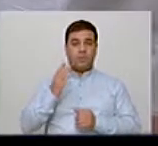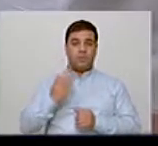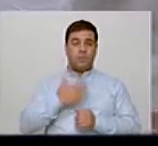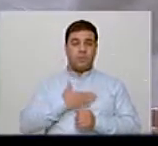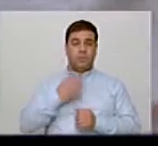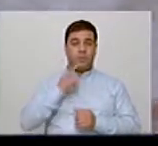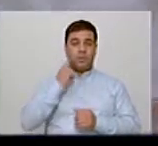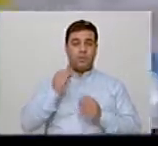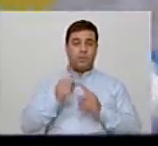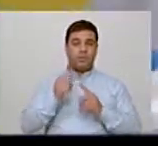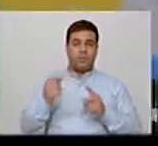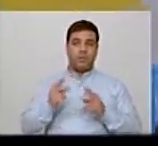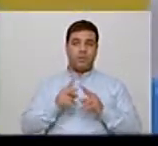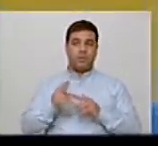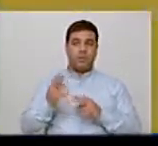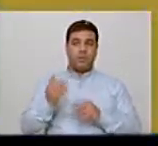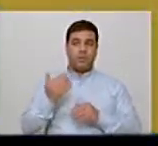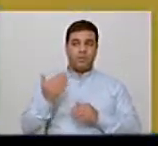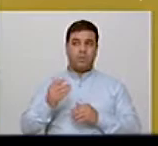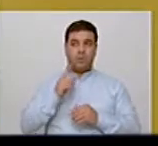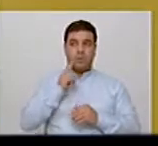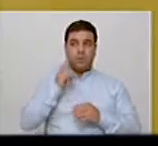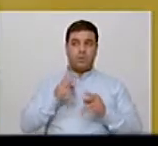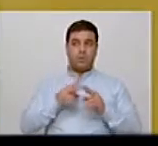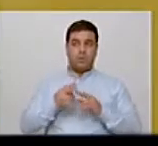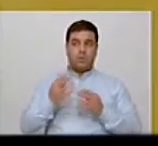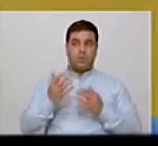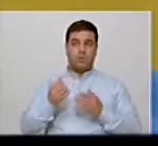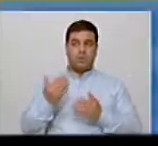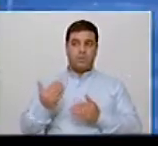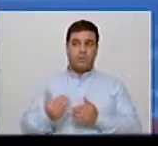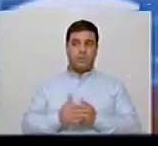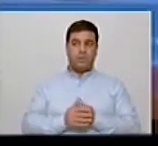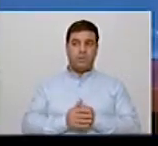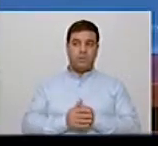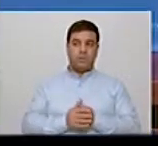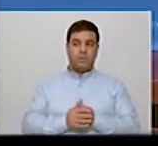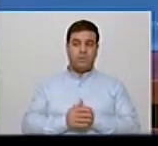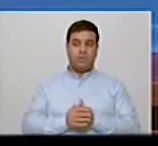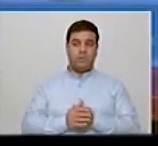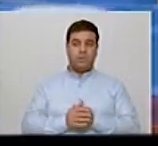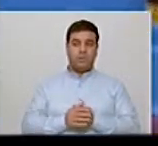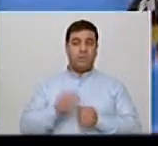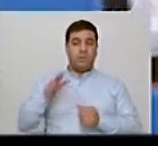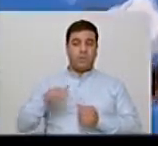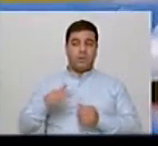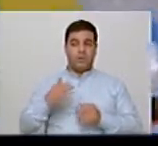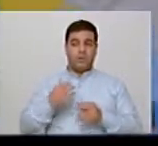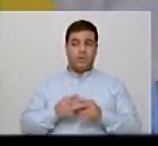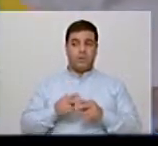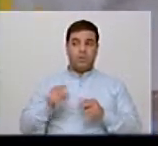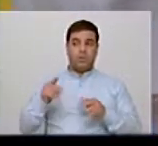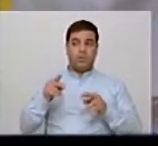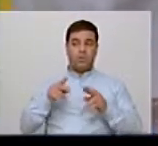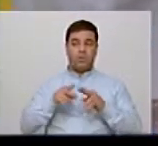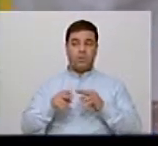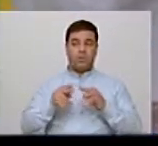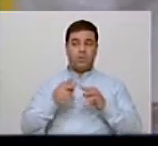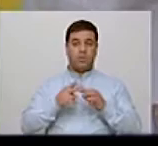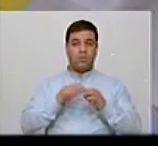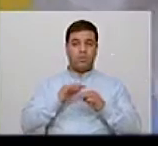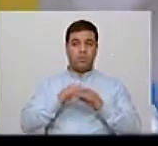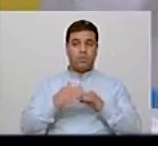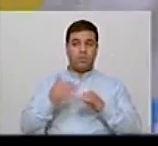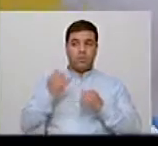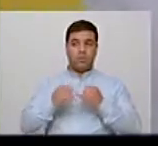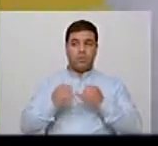yashil bark kesib olamiz. Mana yashil bark kesib olamiz. Keyin usti berkilgan, uchi berkilgan